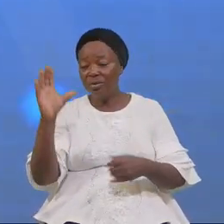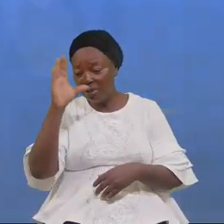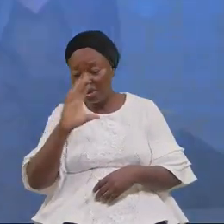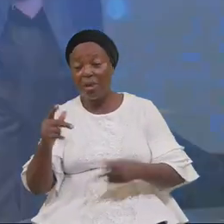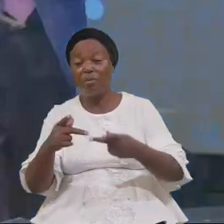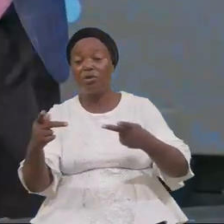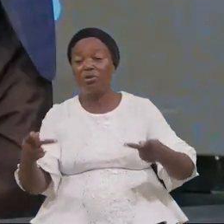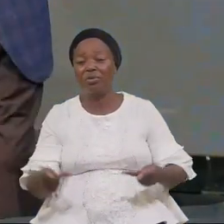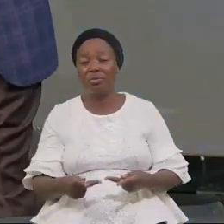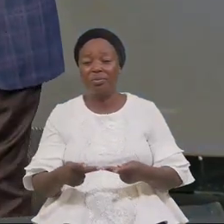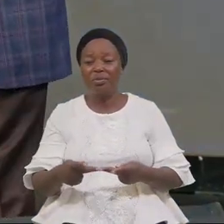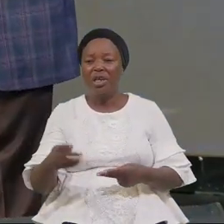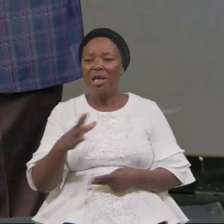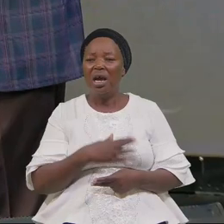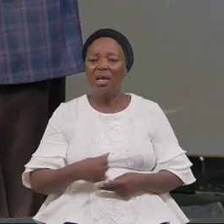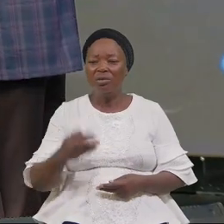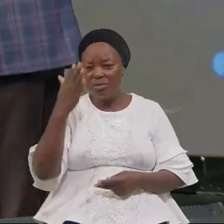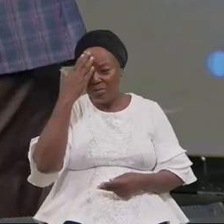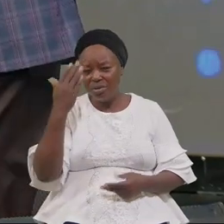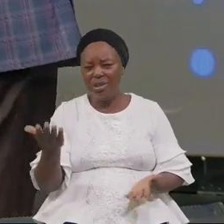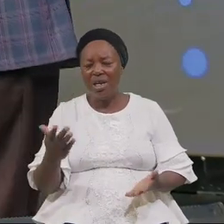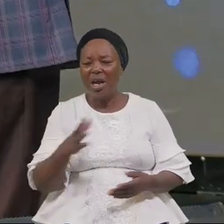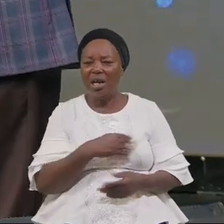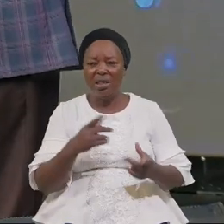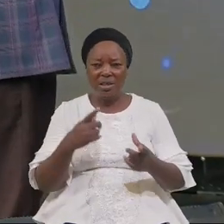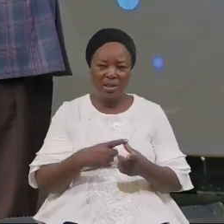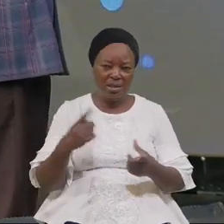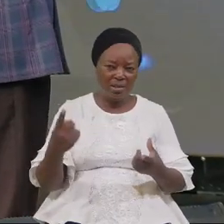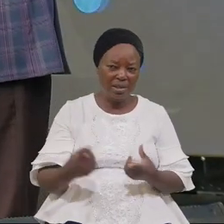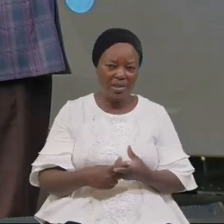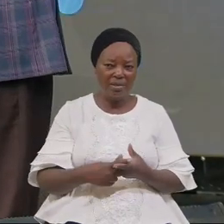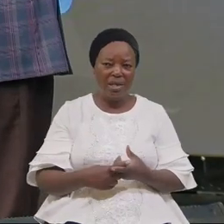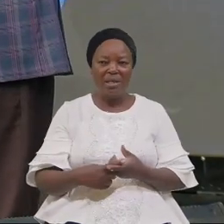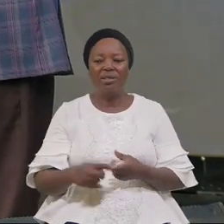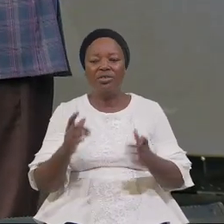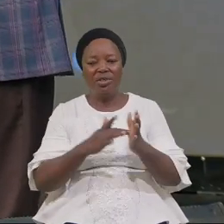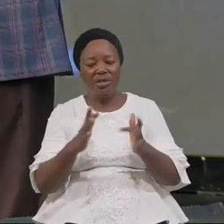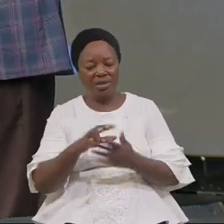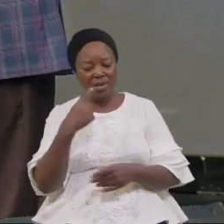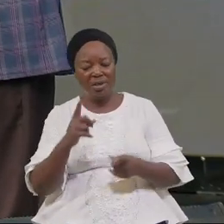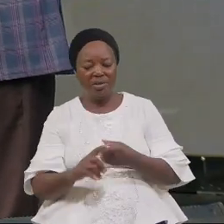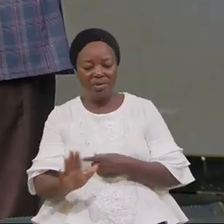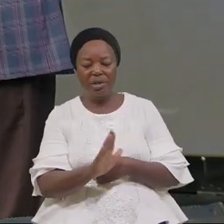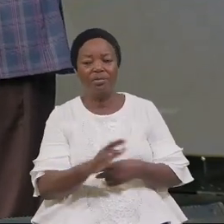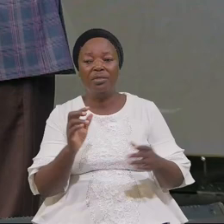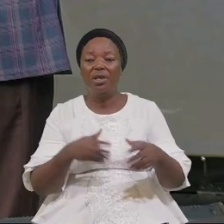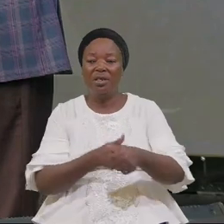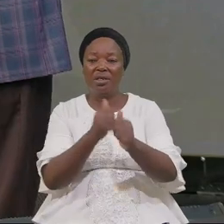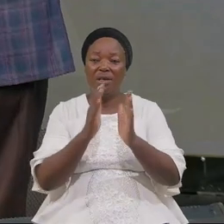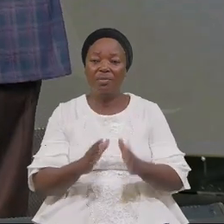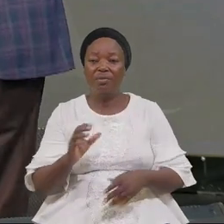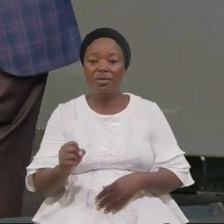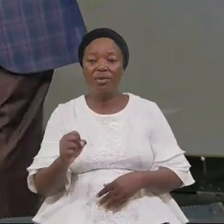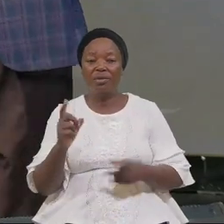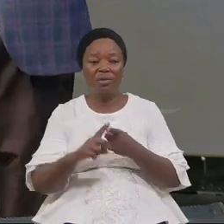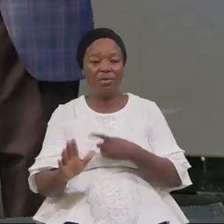position, recognition. And Jesus said unto them, disciples, unto them,